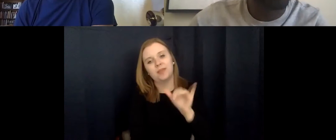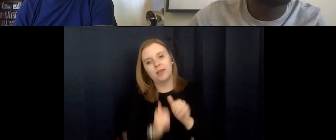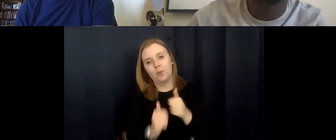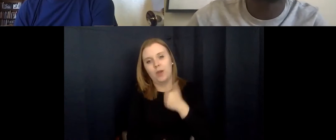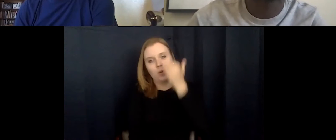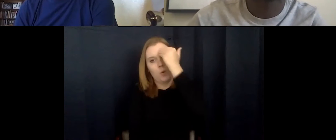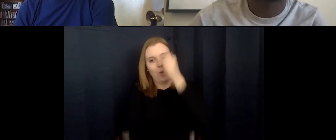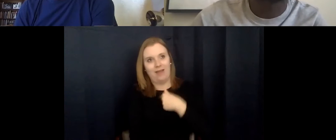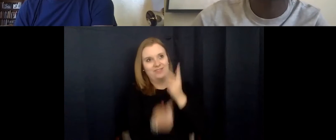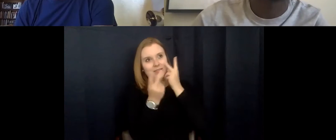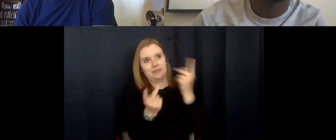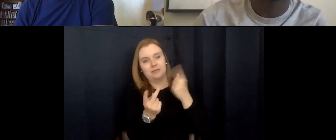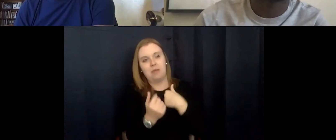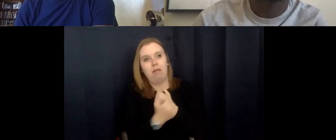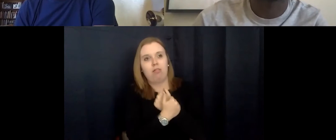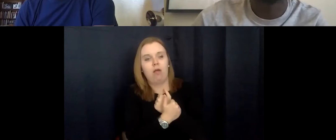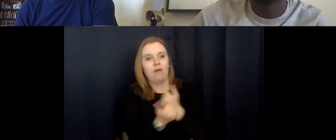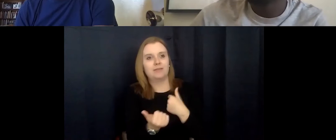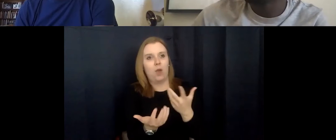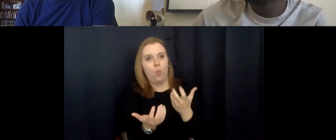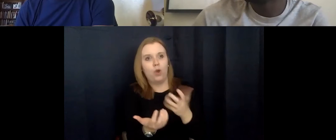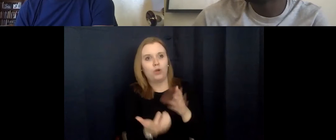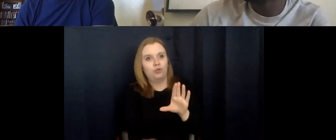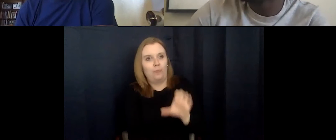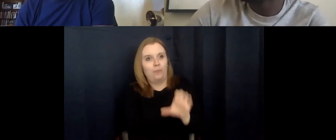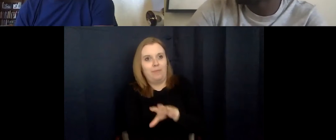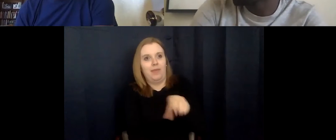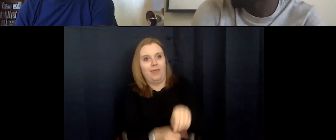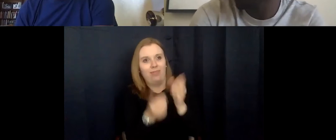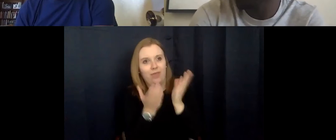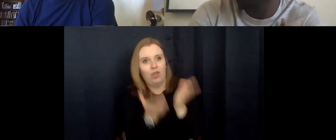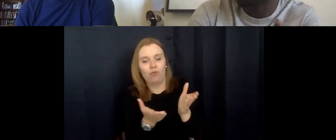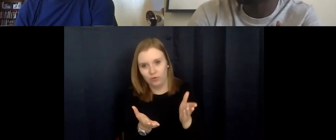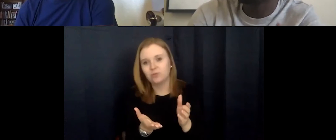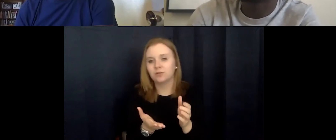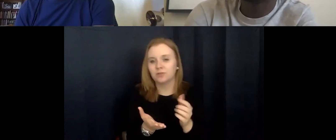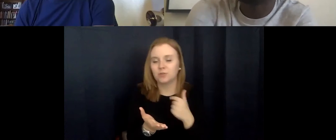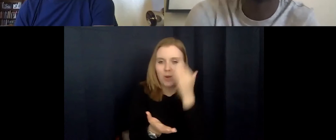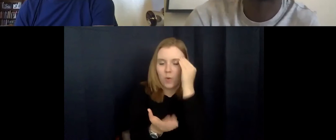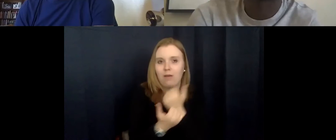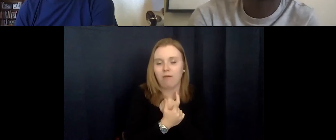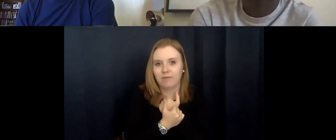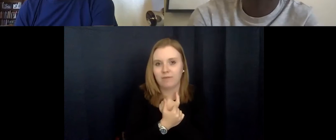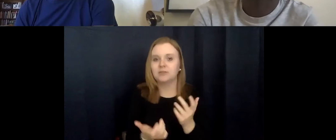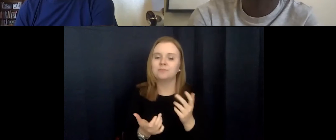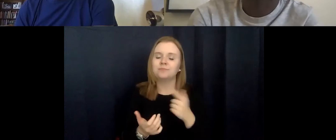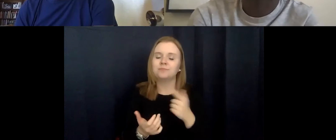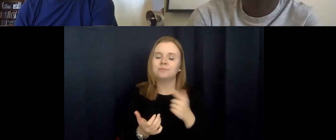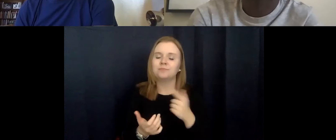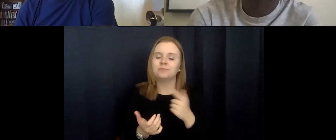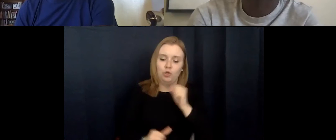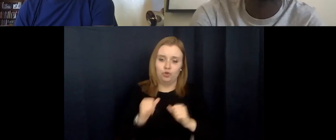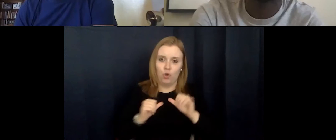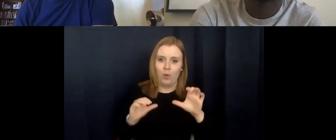that I really love. It's that I want to be there. I'm remembering a show that I did, a